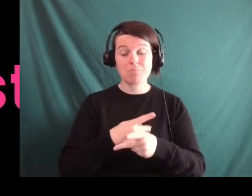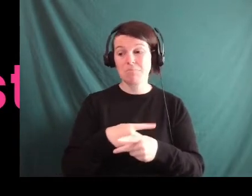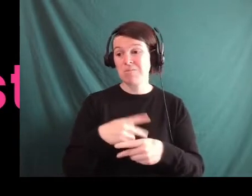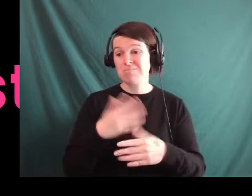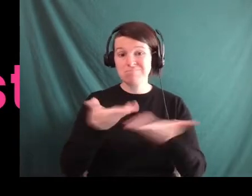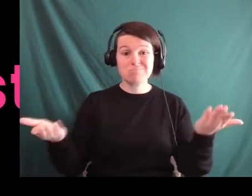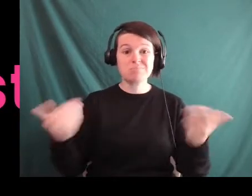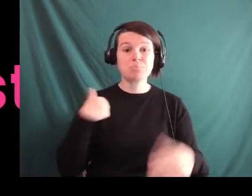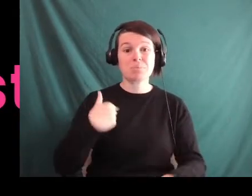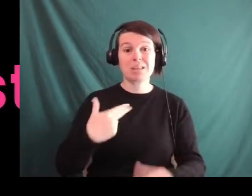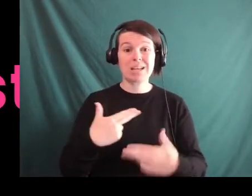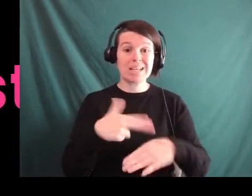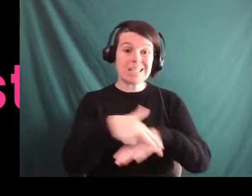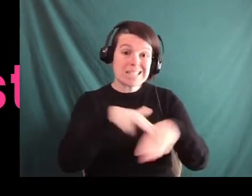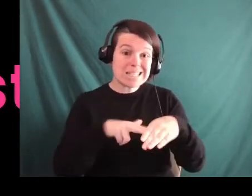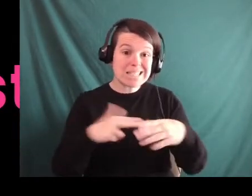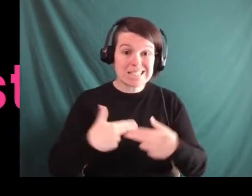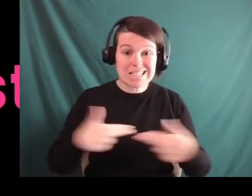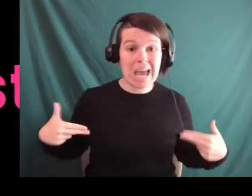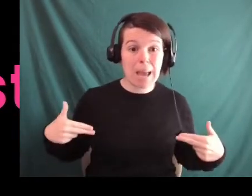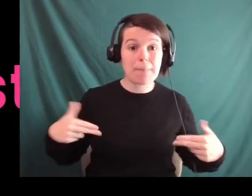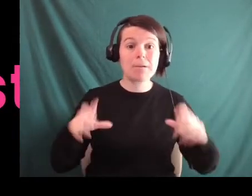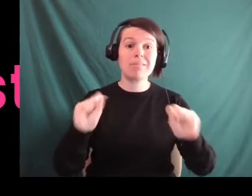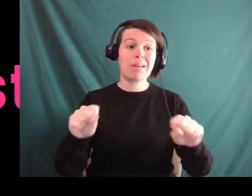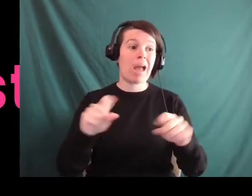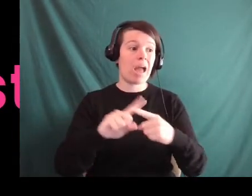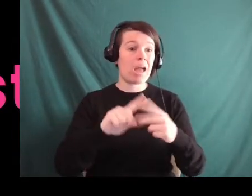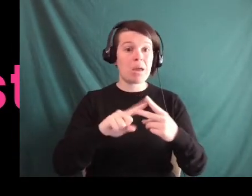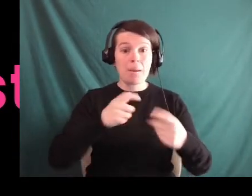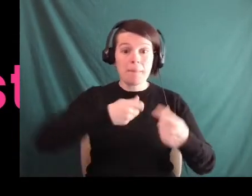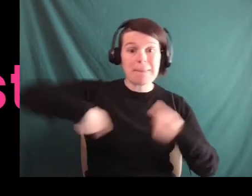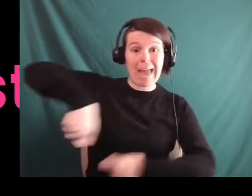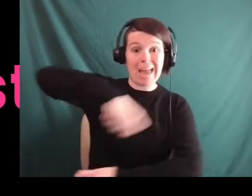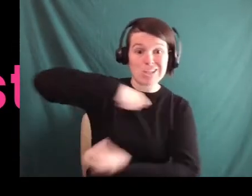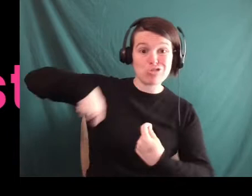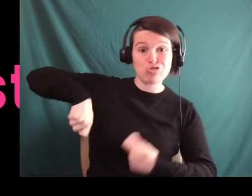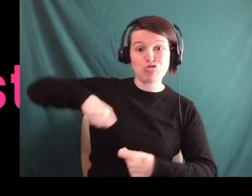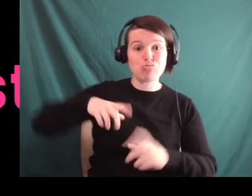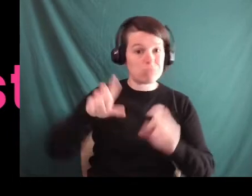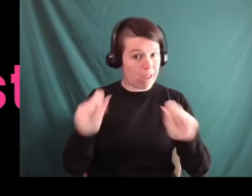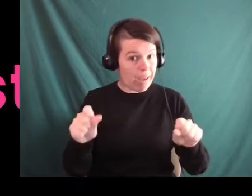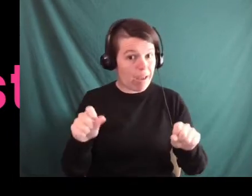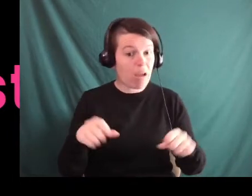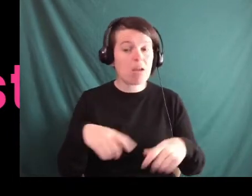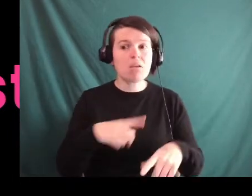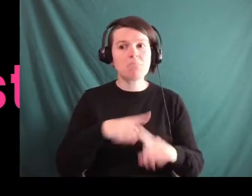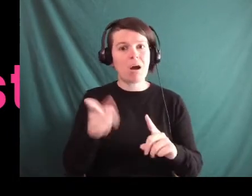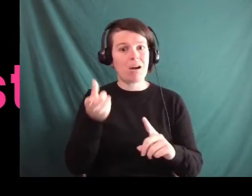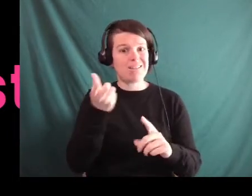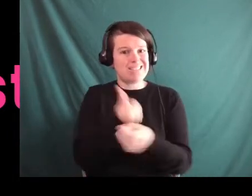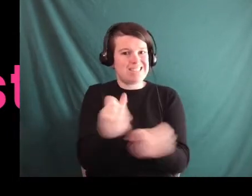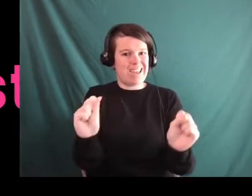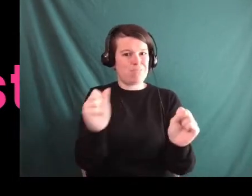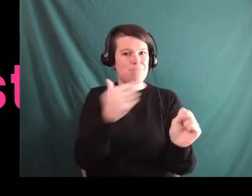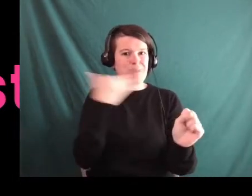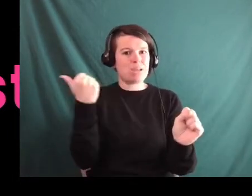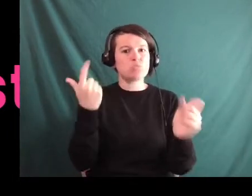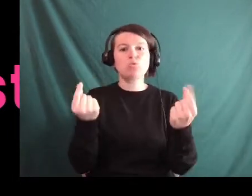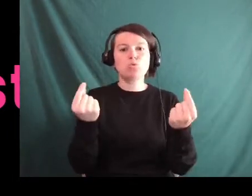and bandages and so forth, but the safest way to do so, and to do so on a regular basis, is to use